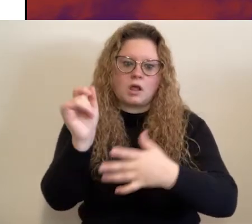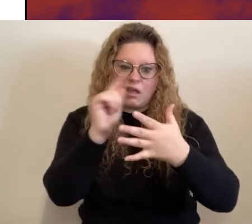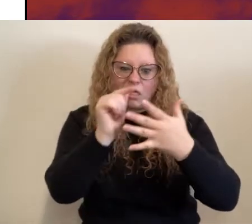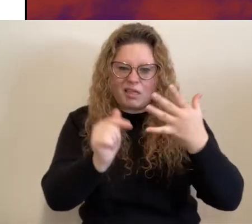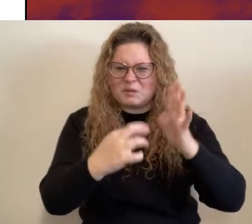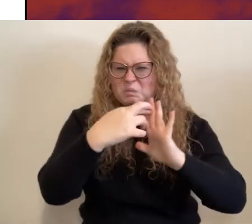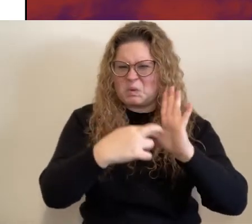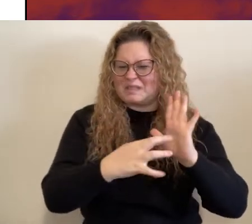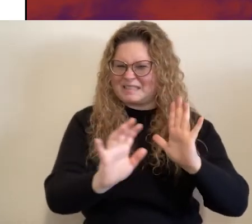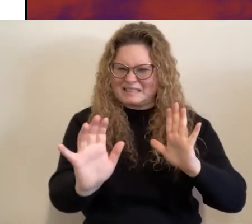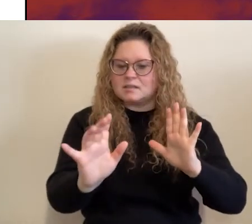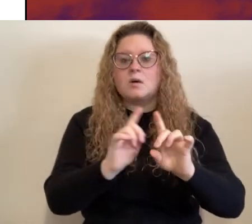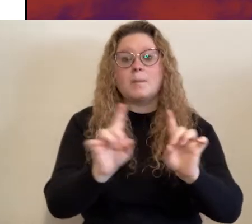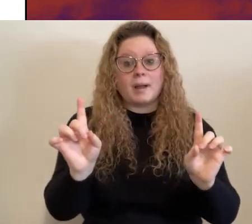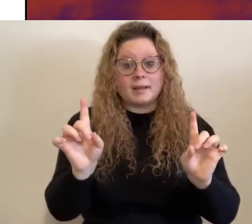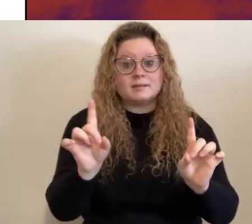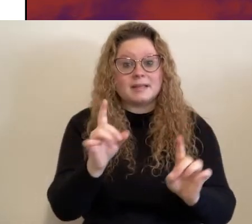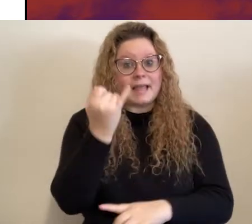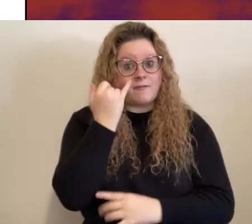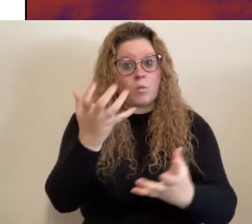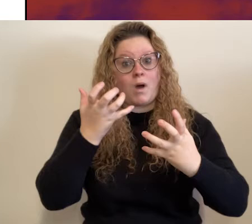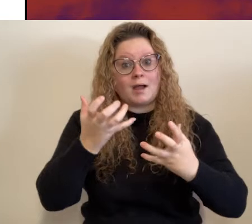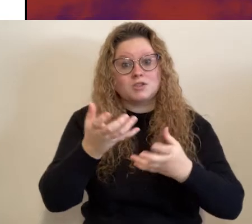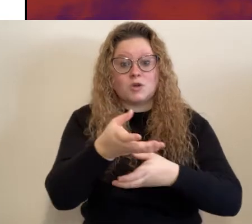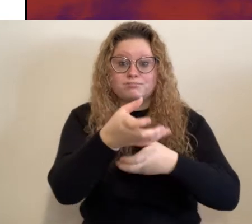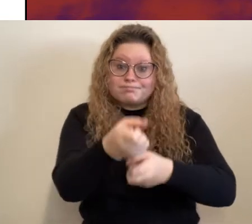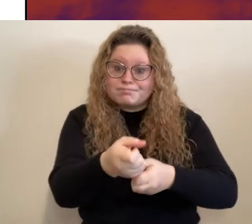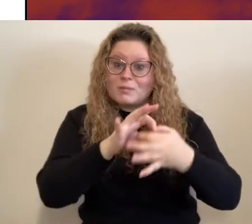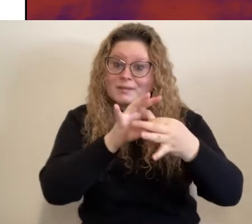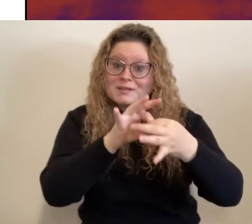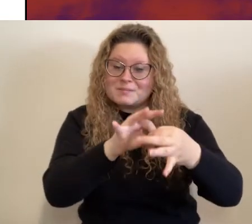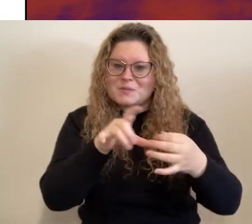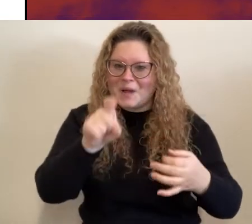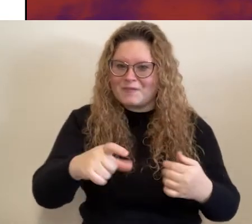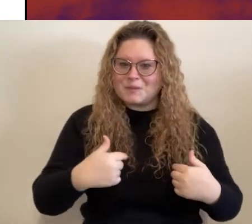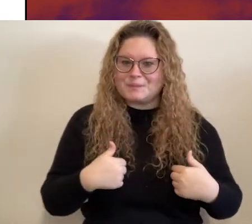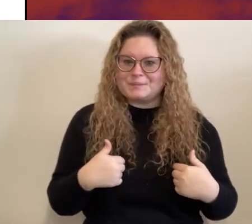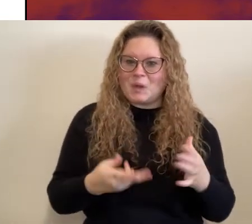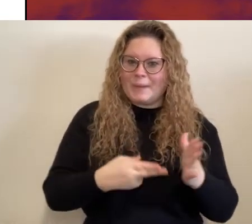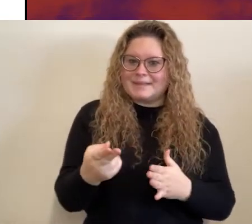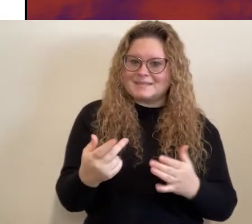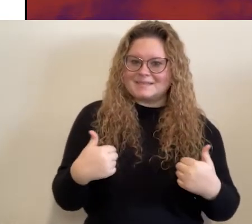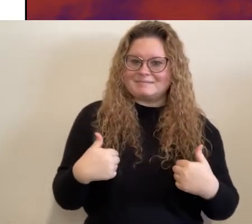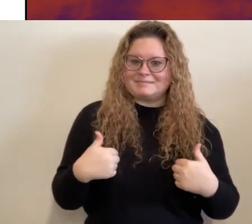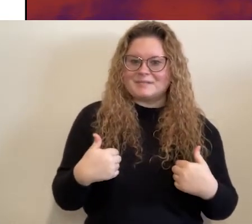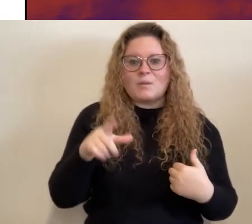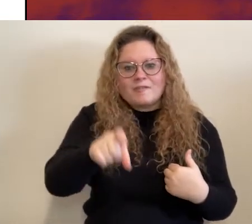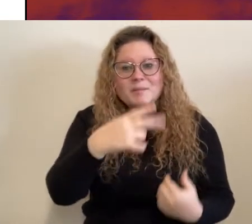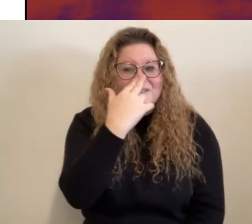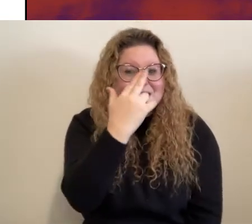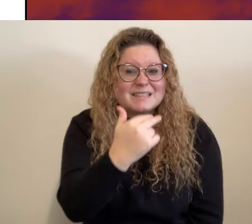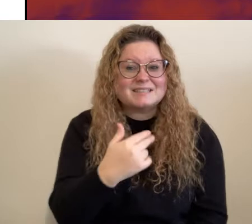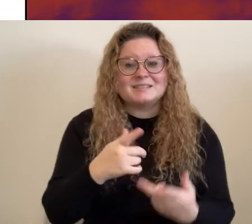like, in order to actually have relationships with people, you have to be yourself. Like literally, like if you don't have humor, if you don't have